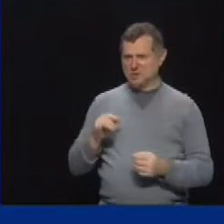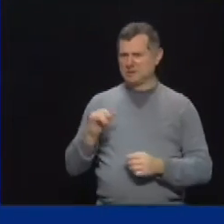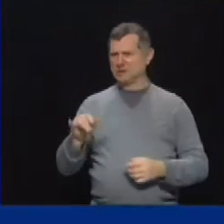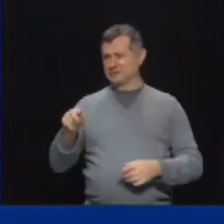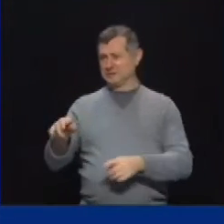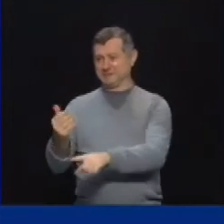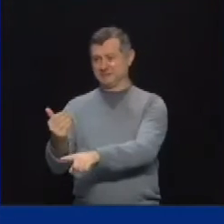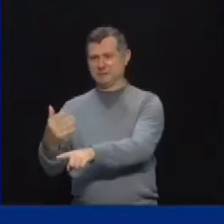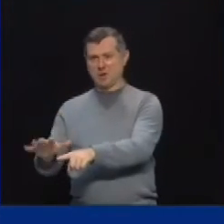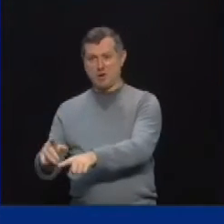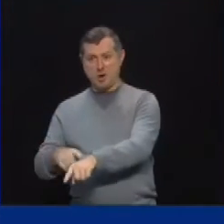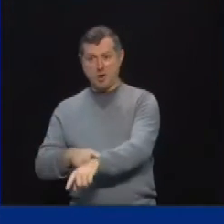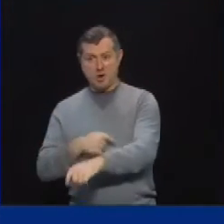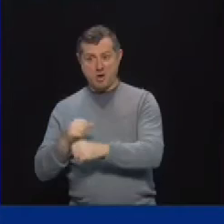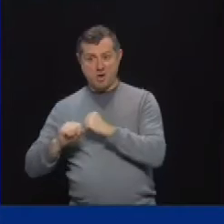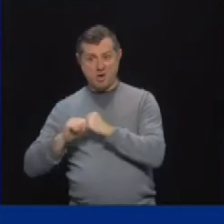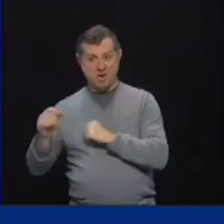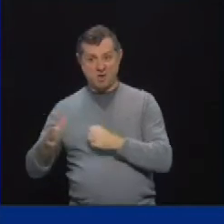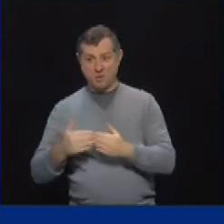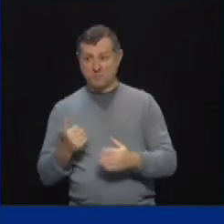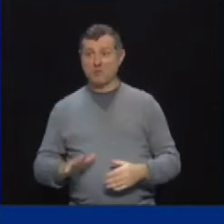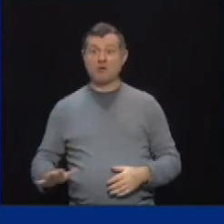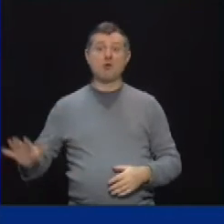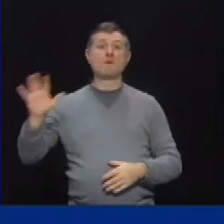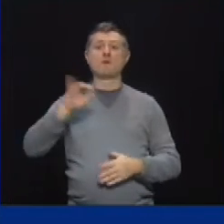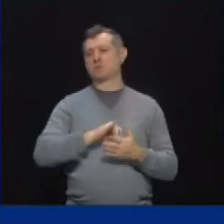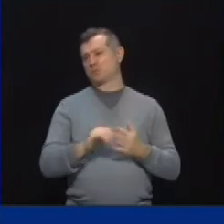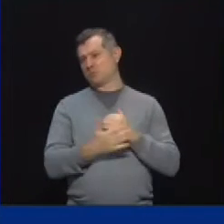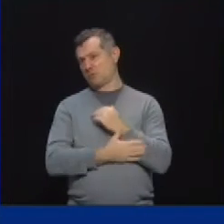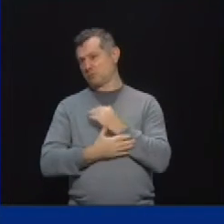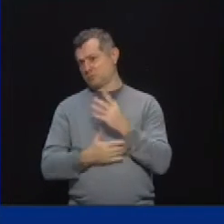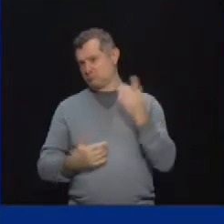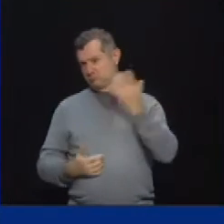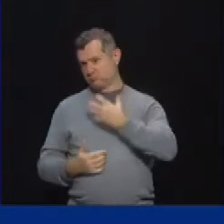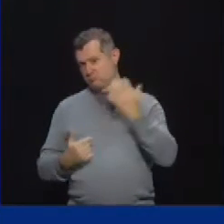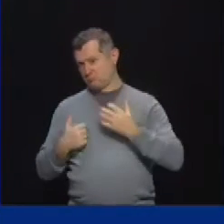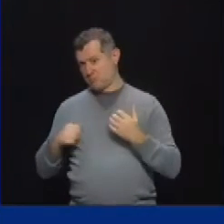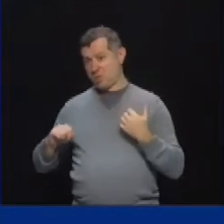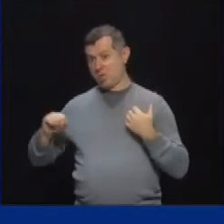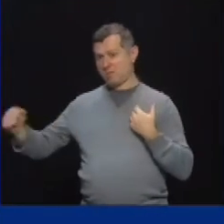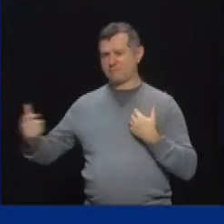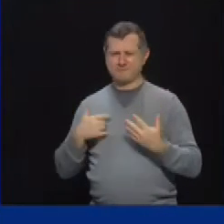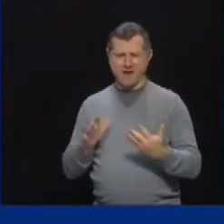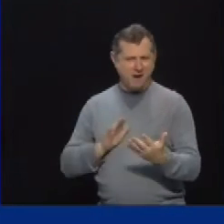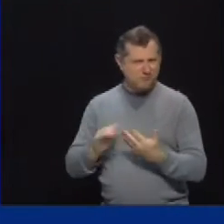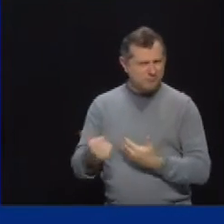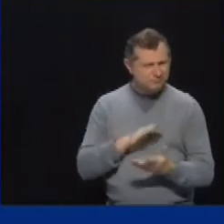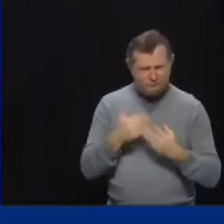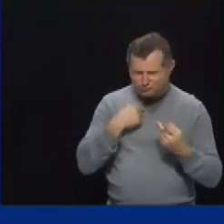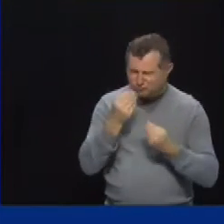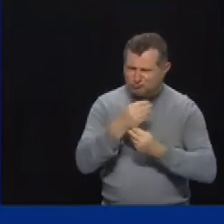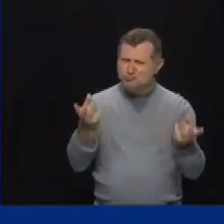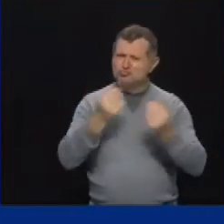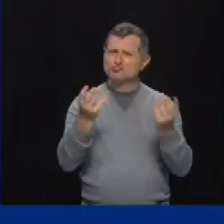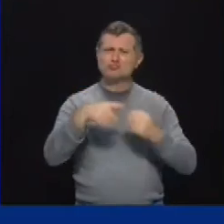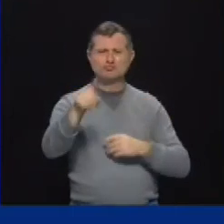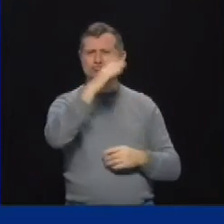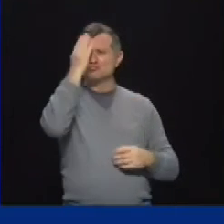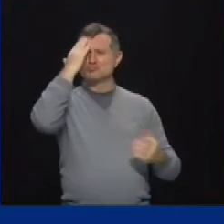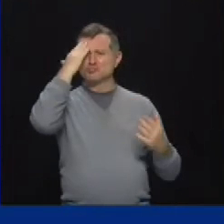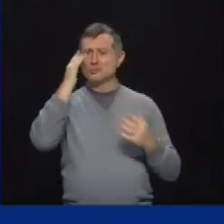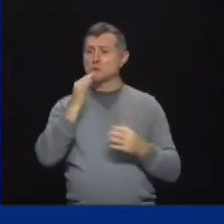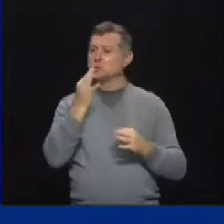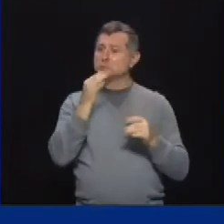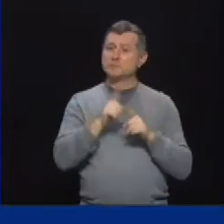details, but I will always be guided by transparency and getting information out as soon as we can in this unique circumstance, which